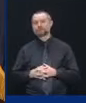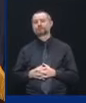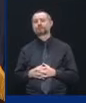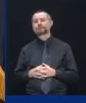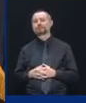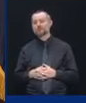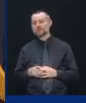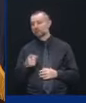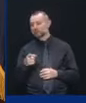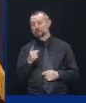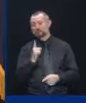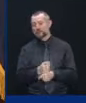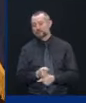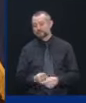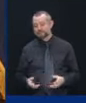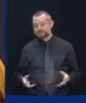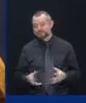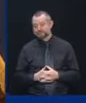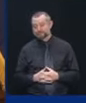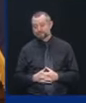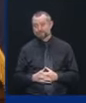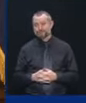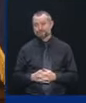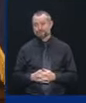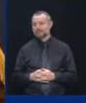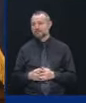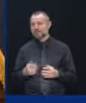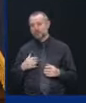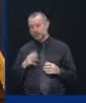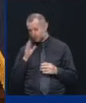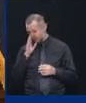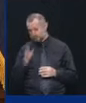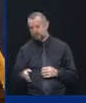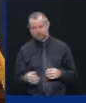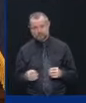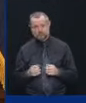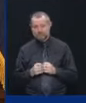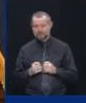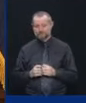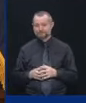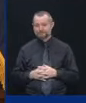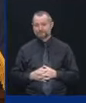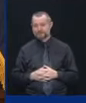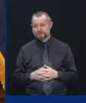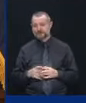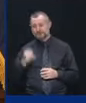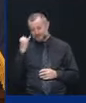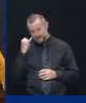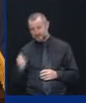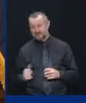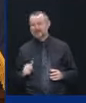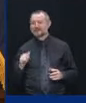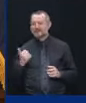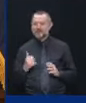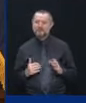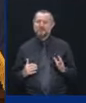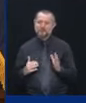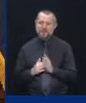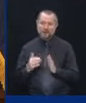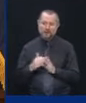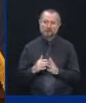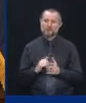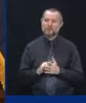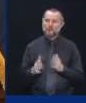right, and let's state it even more bluntly. 10 million New Yorkers